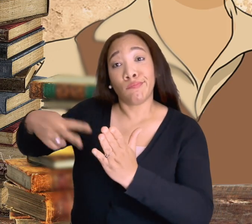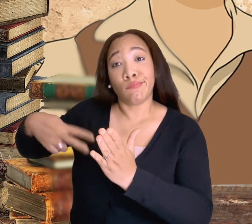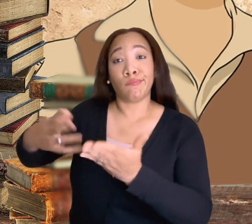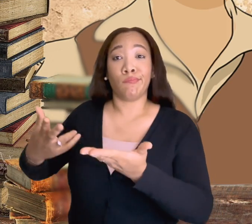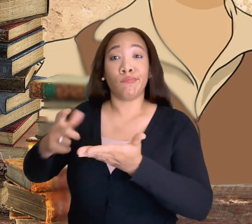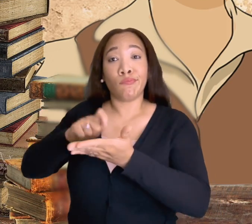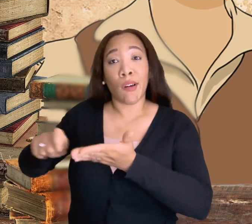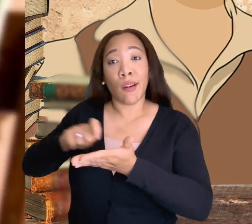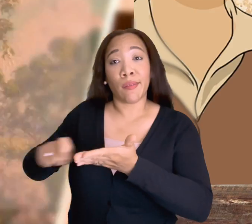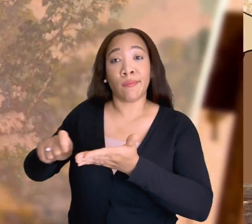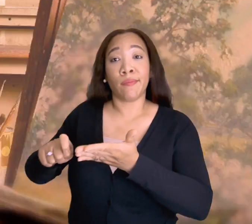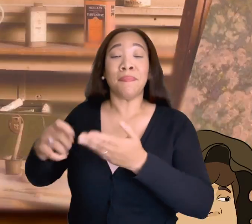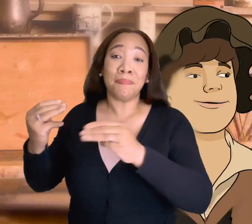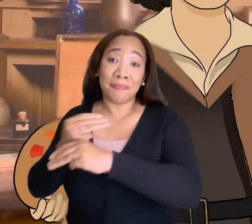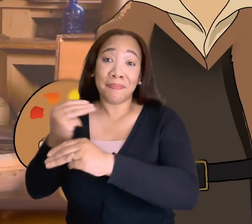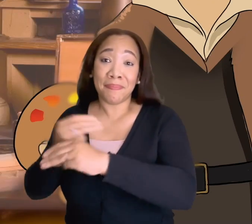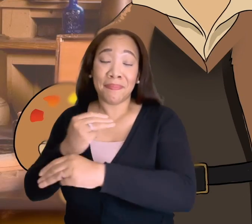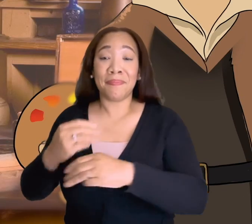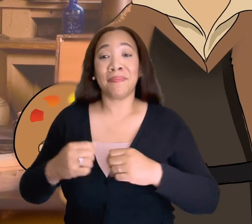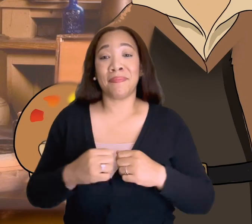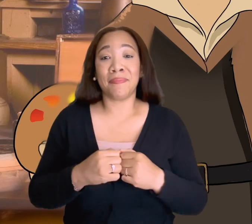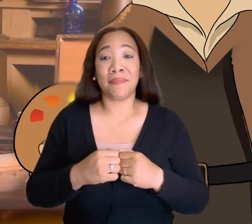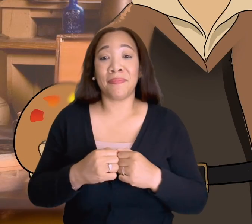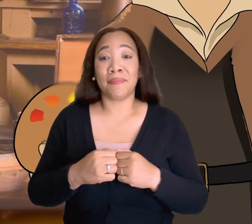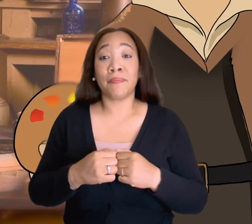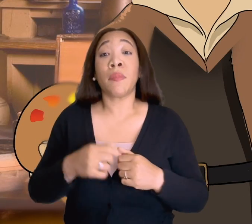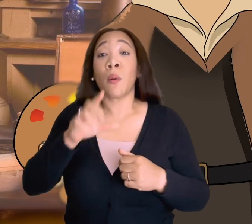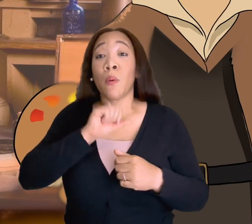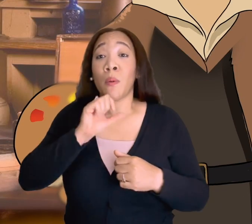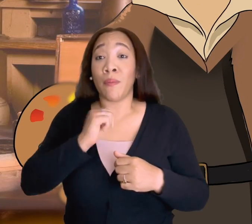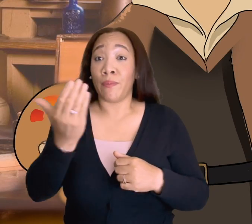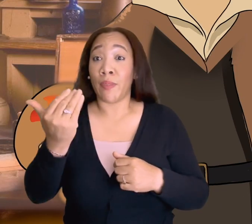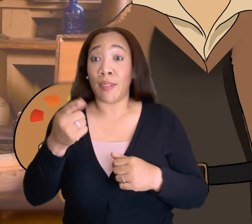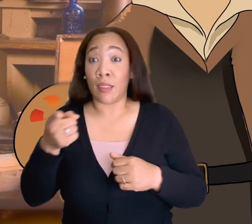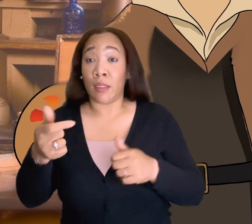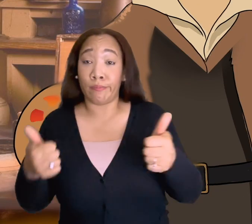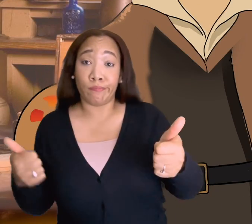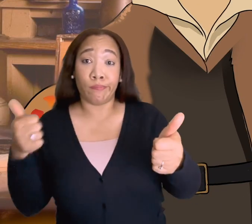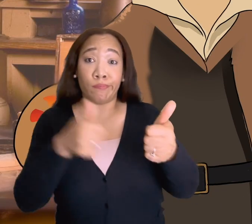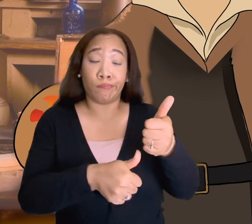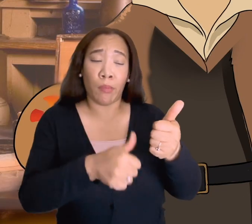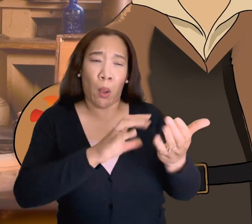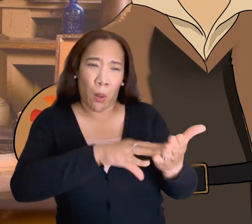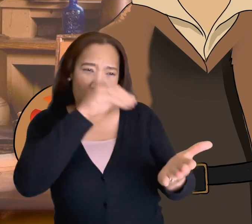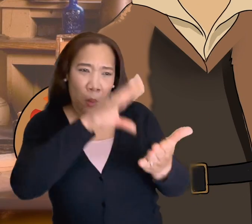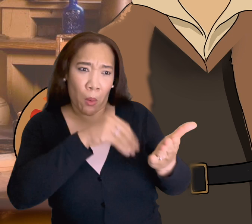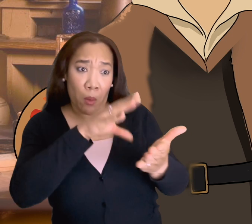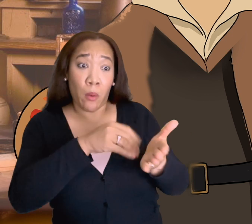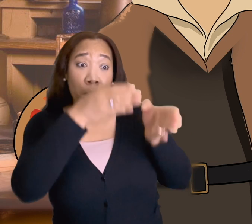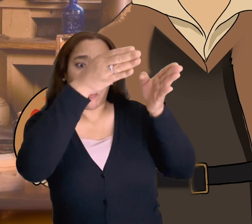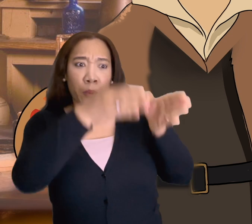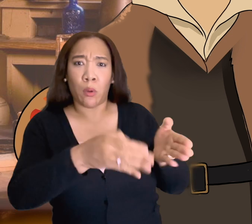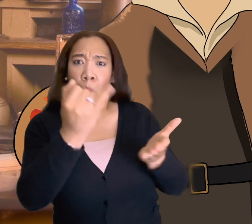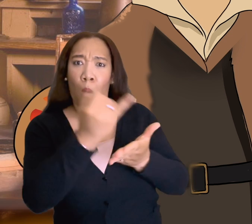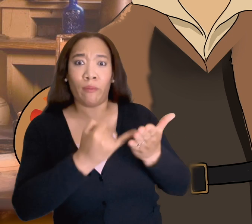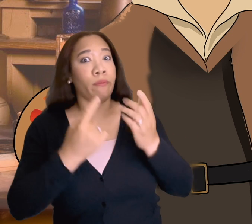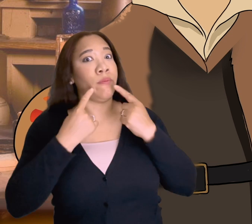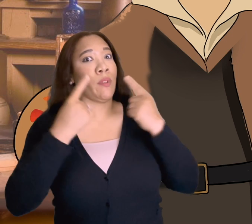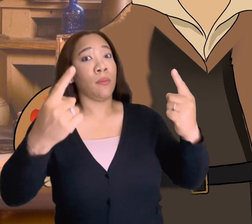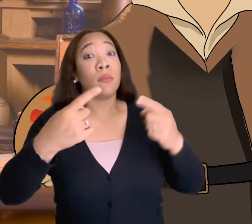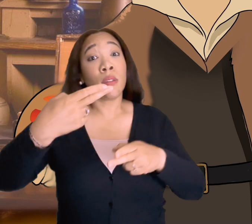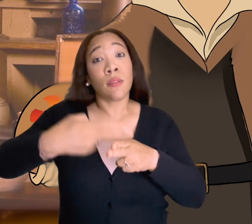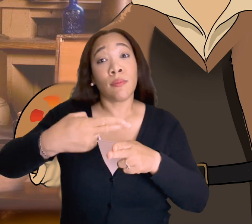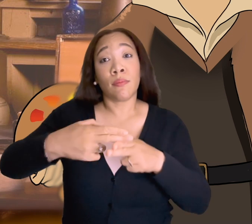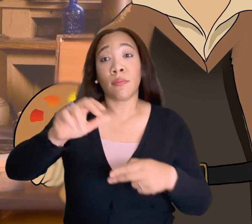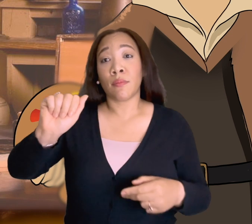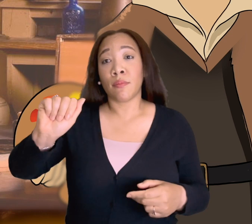and mathematics. At the age of 15, Leonardo da Vinci became an apprentice for a prominent